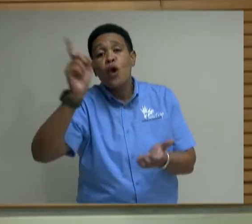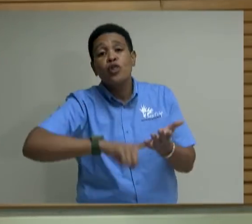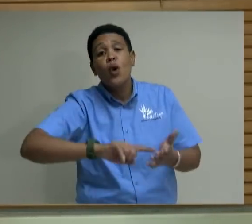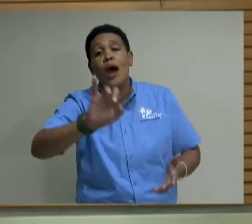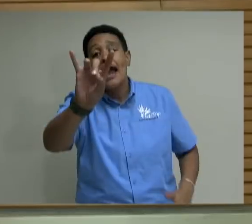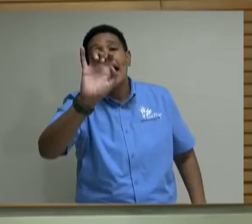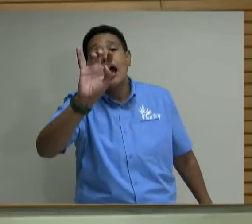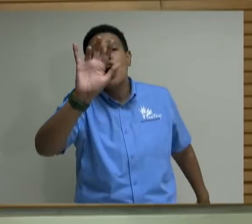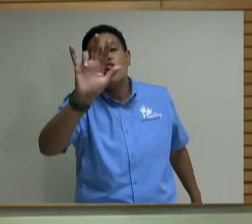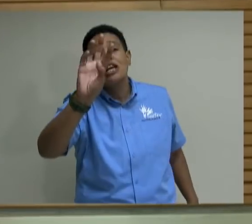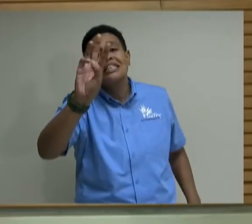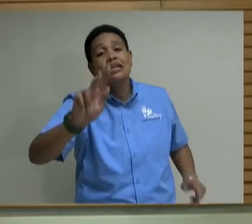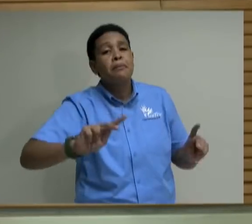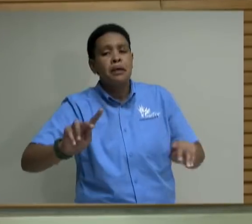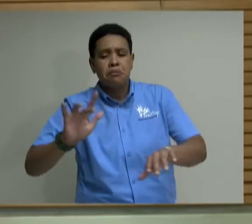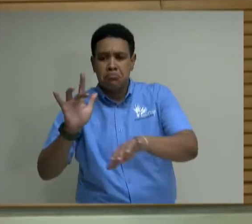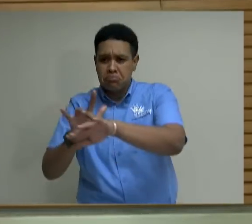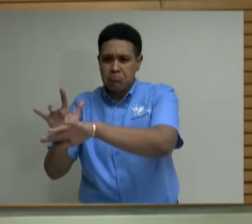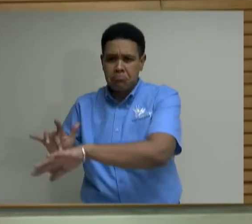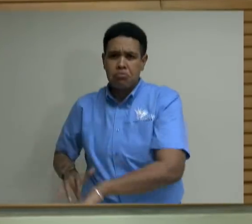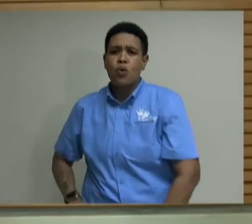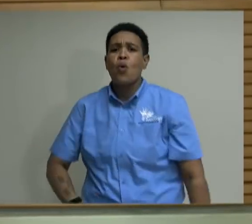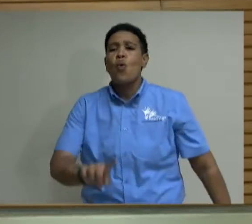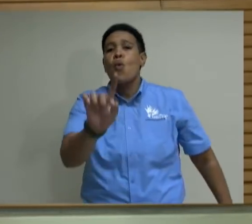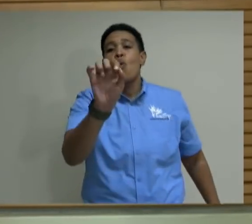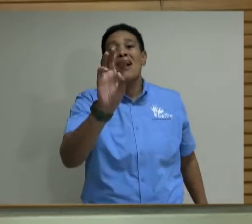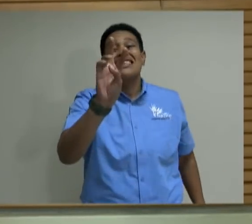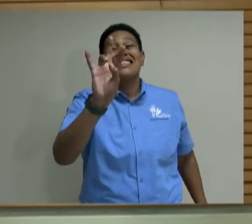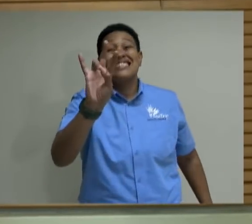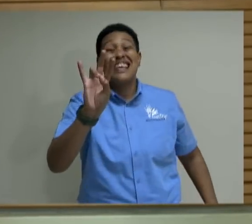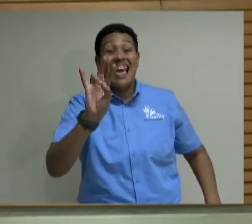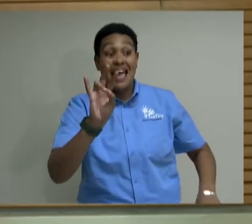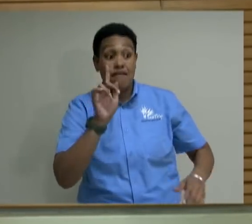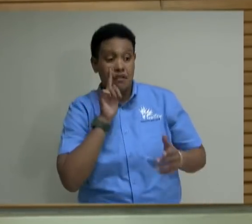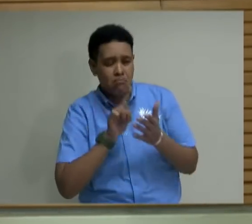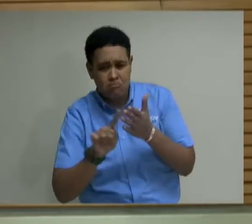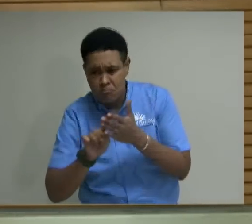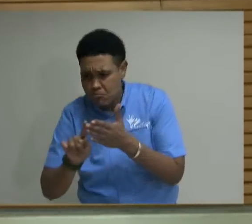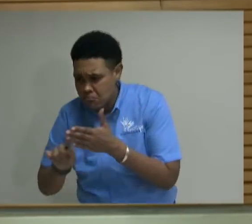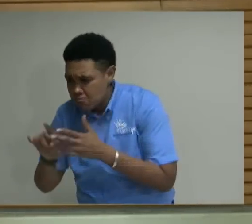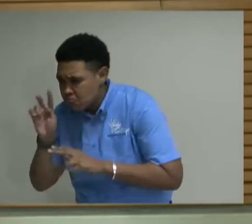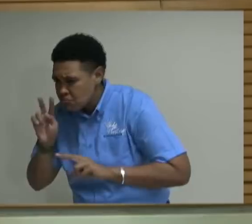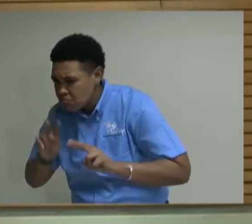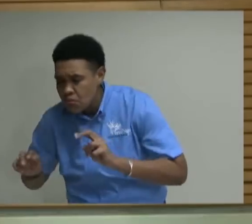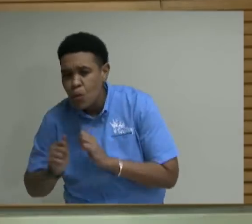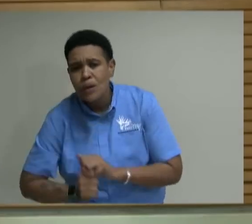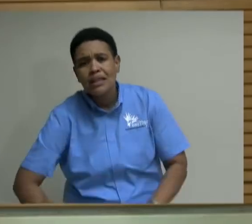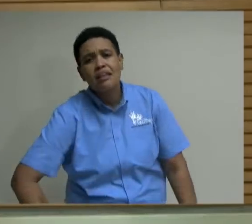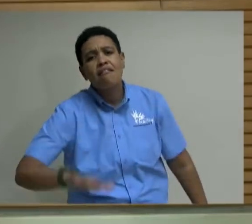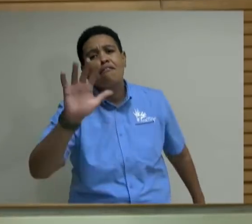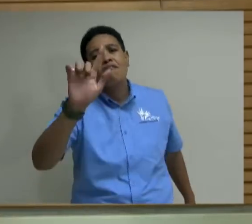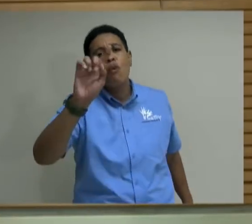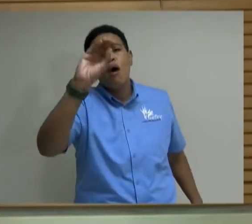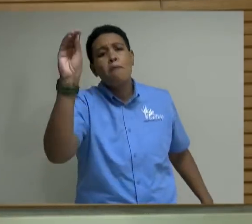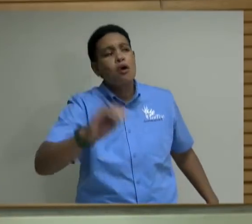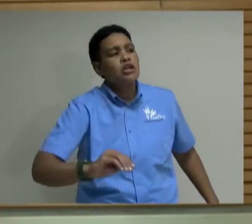1,836 persons reached, 167 entities inspected, with 51% found to